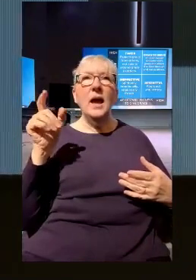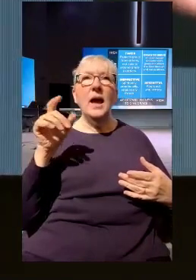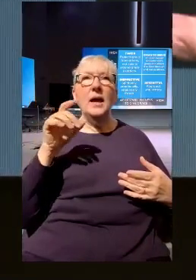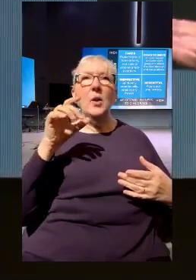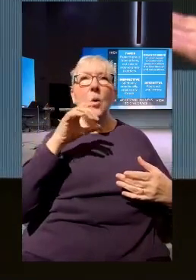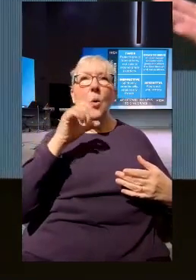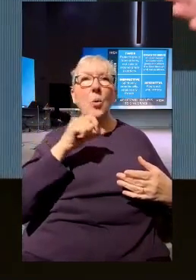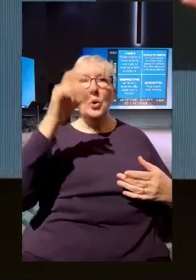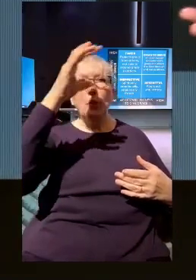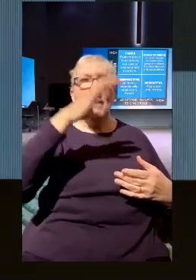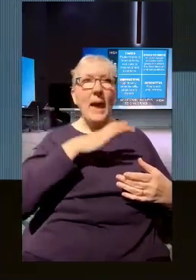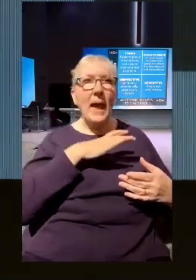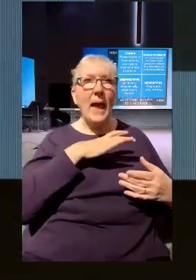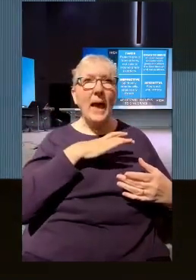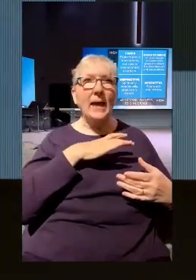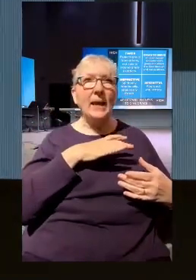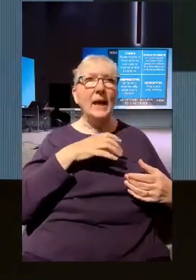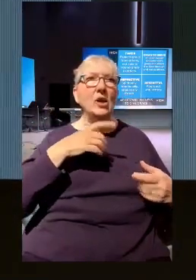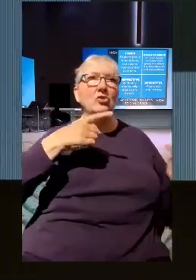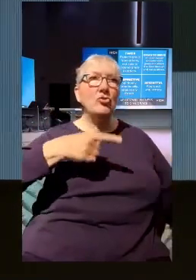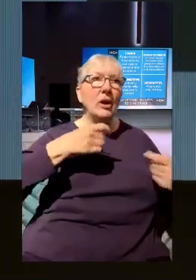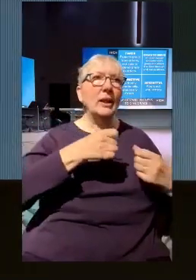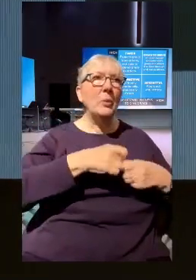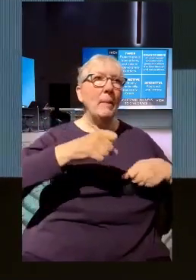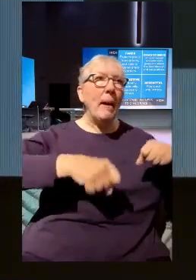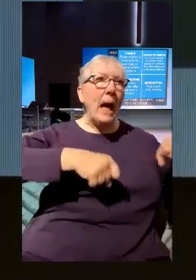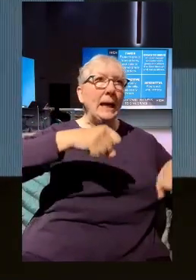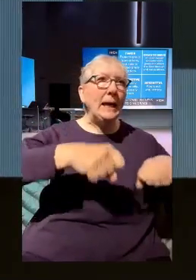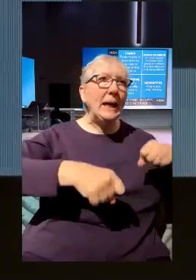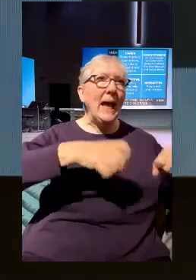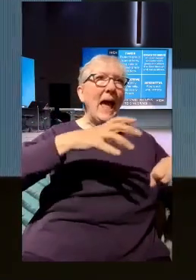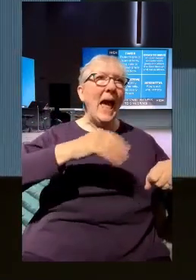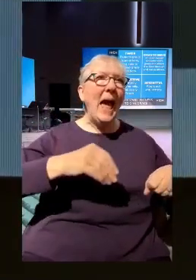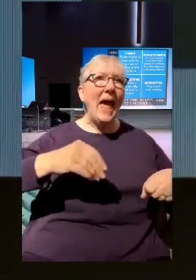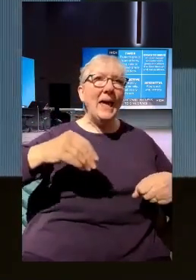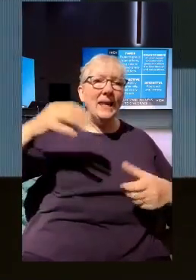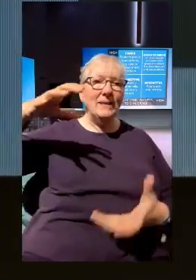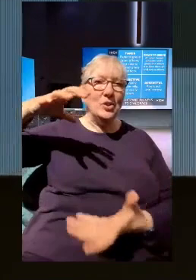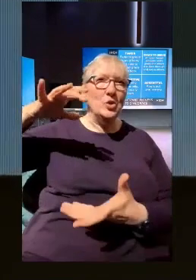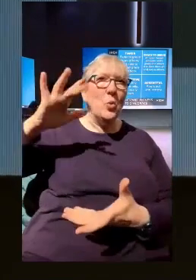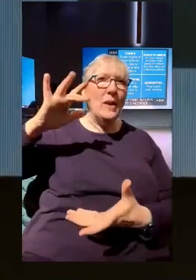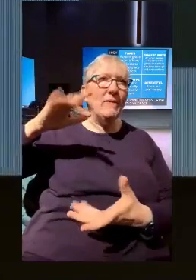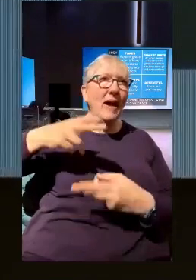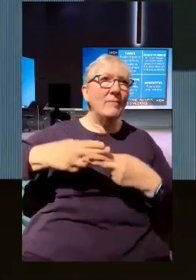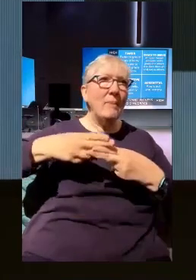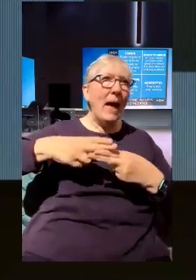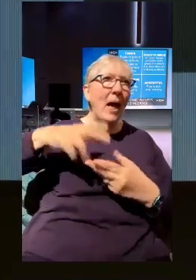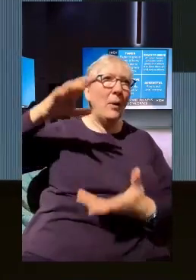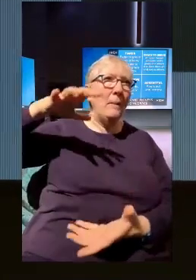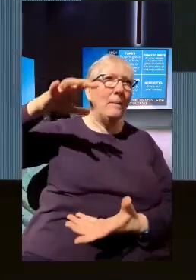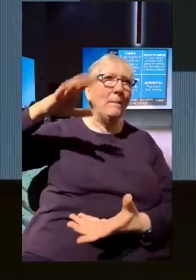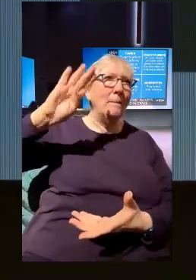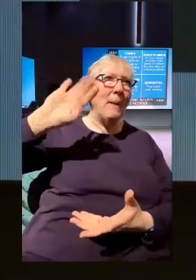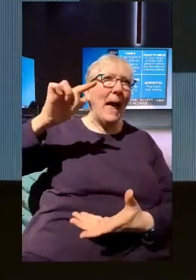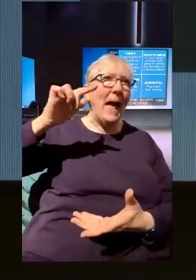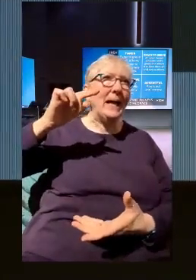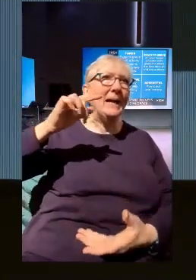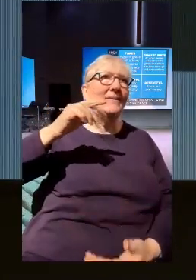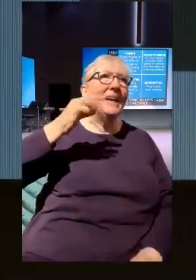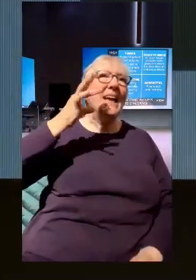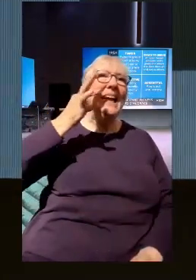and a 25-pound bag of kitty litter. He was trying to ride his bike and carry the kitty litter, and it was not